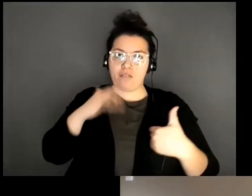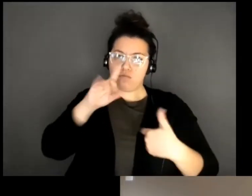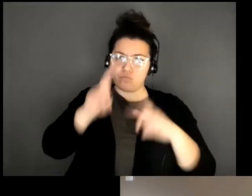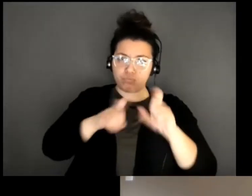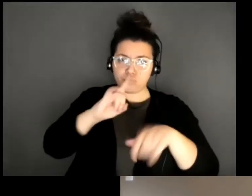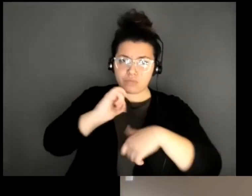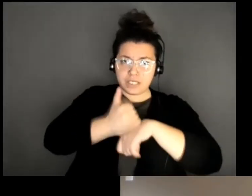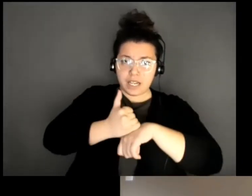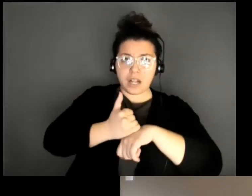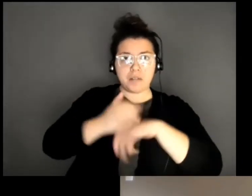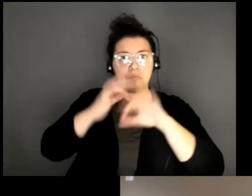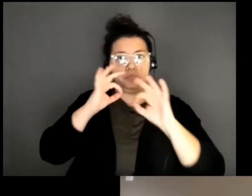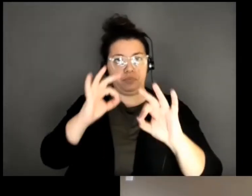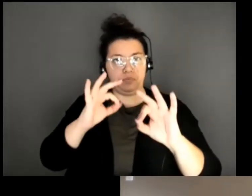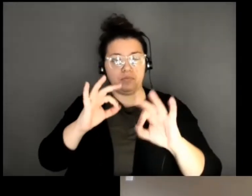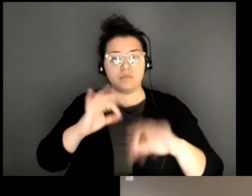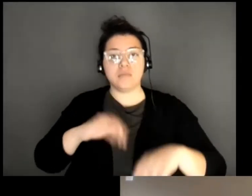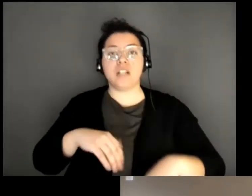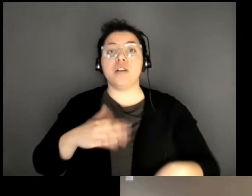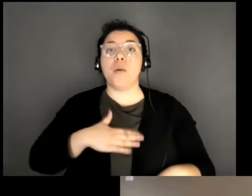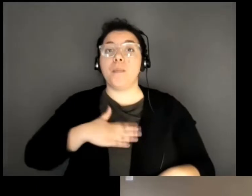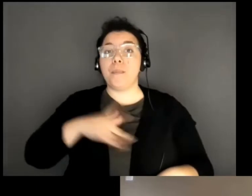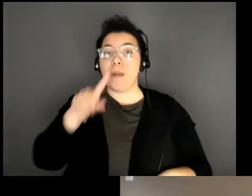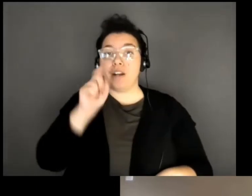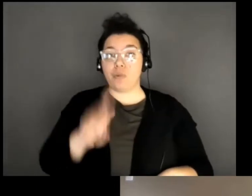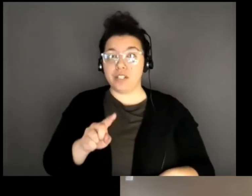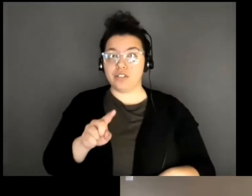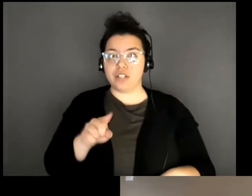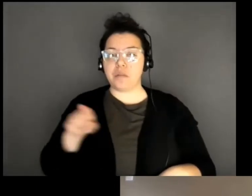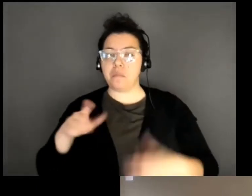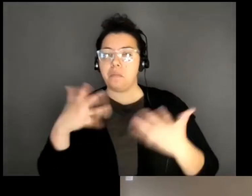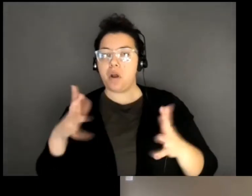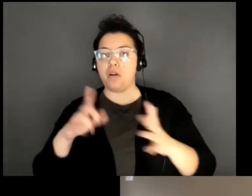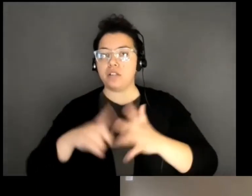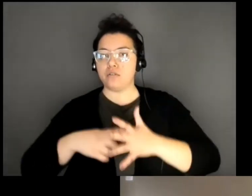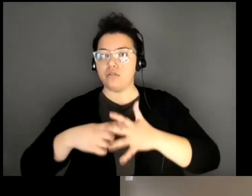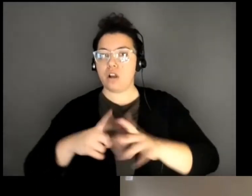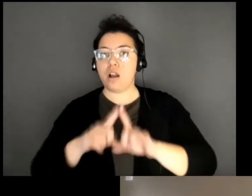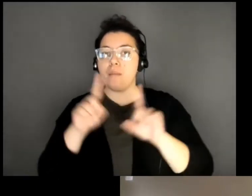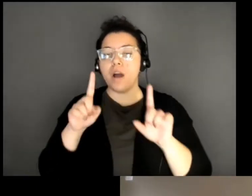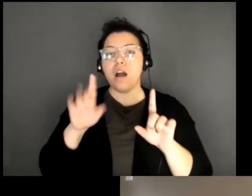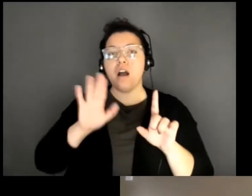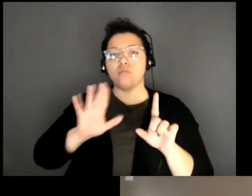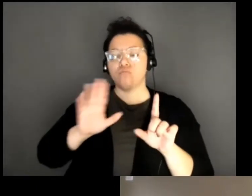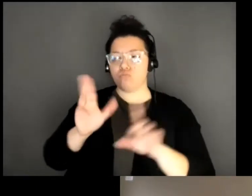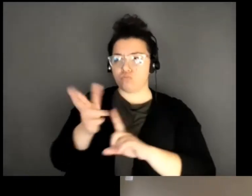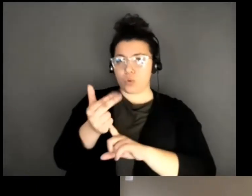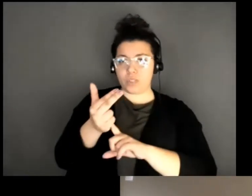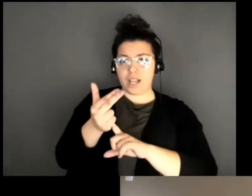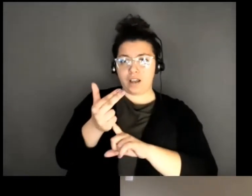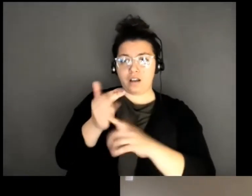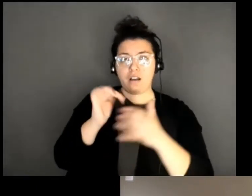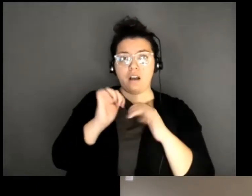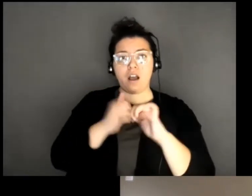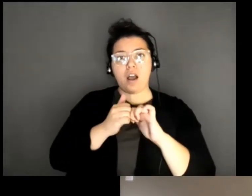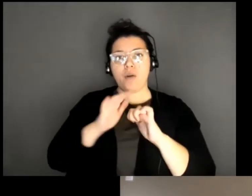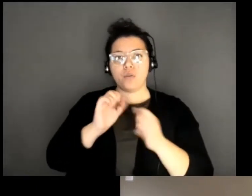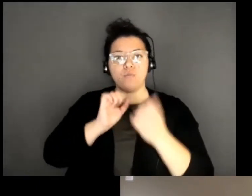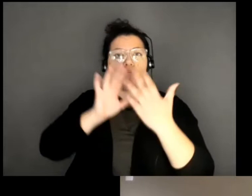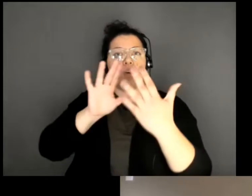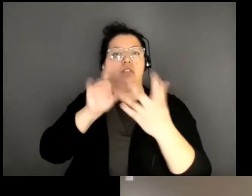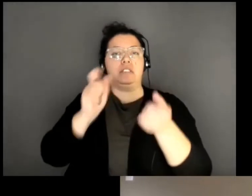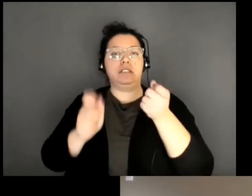started talking about it a minute ago, how has the hotel had to adjust in the pandemic, and what exactly